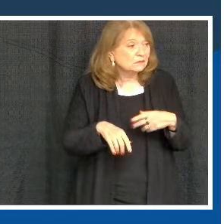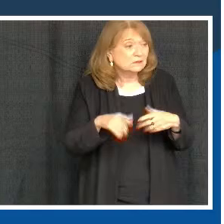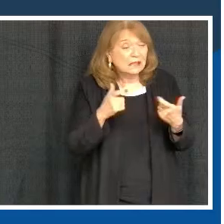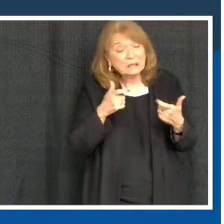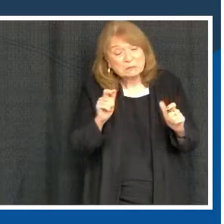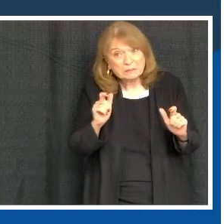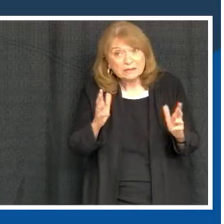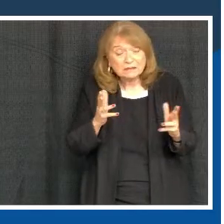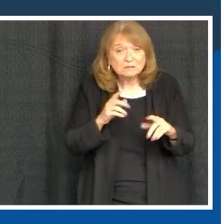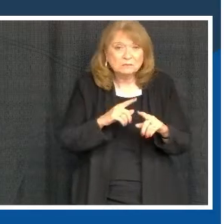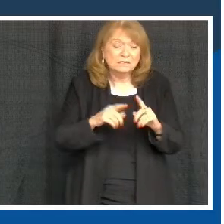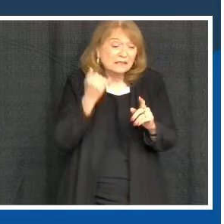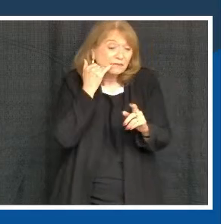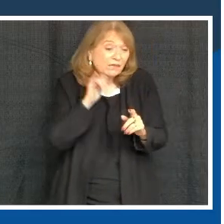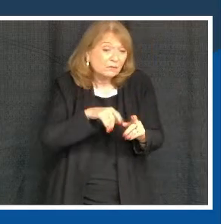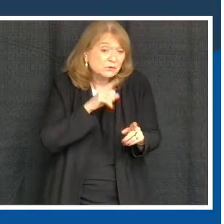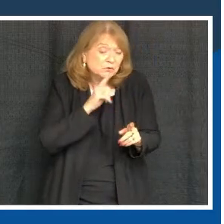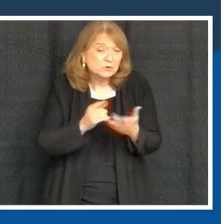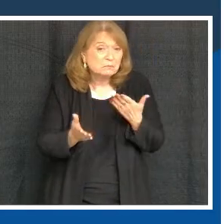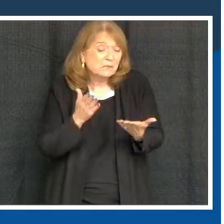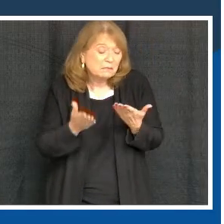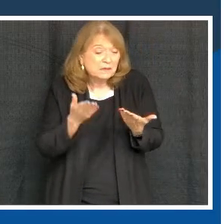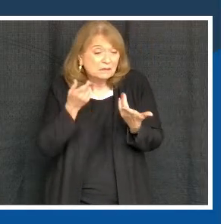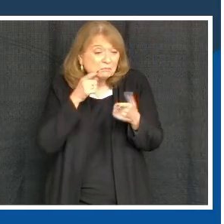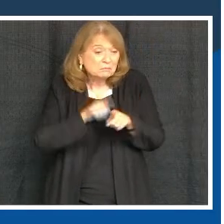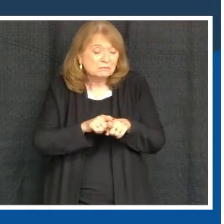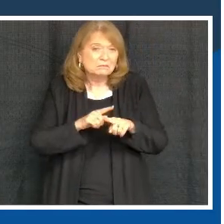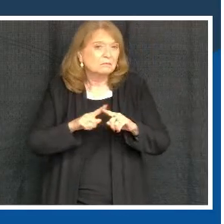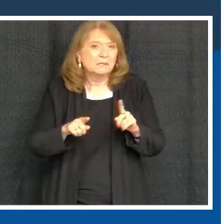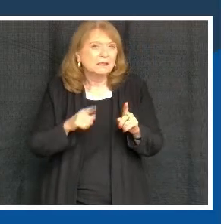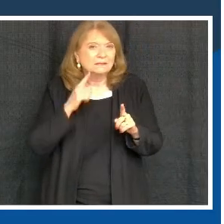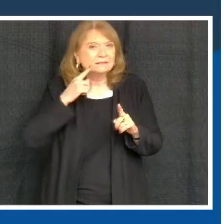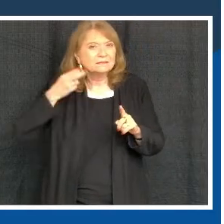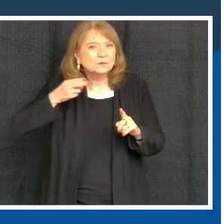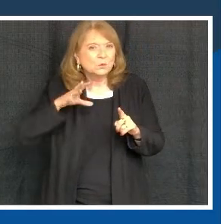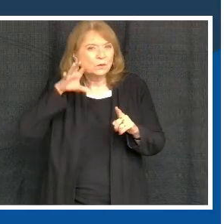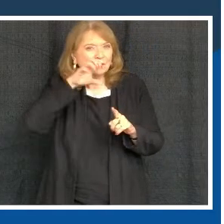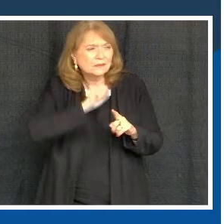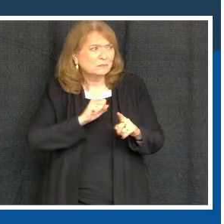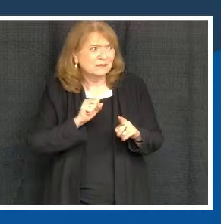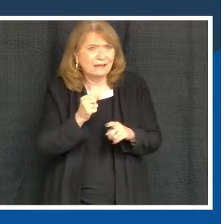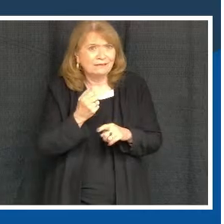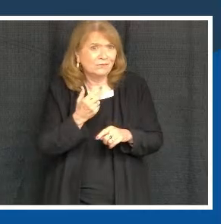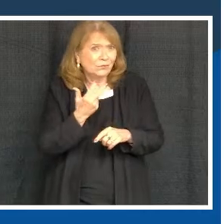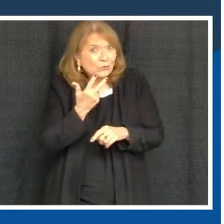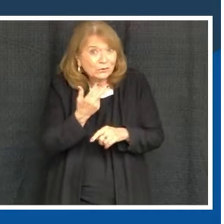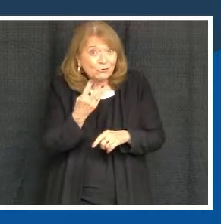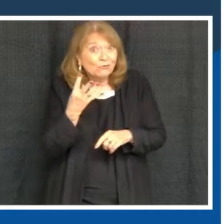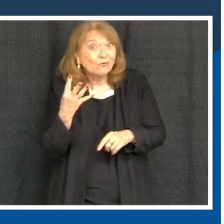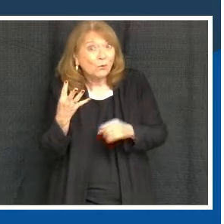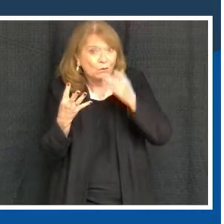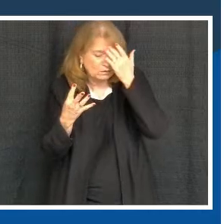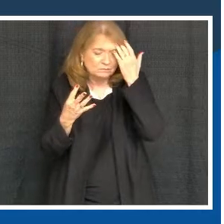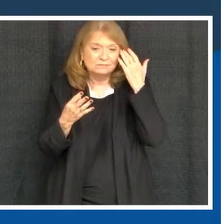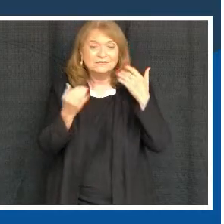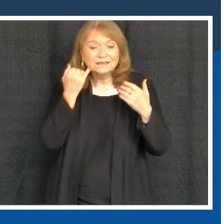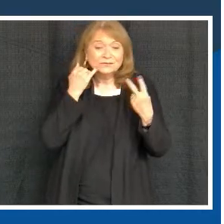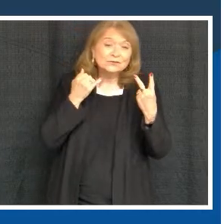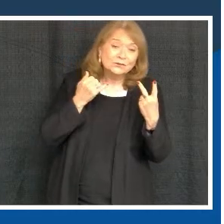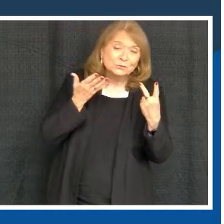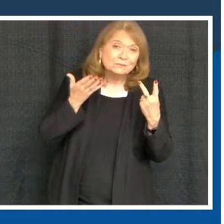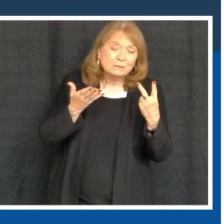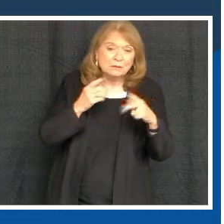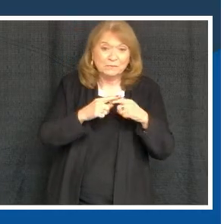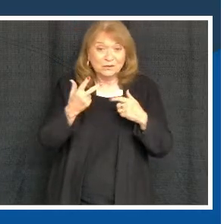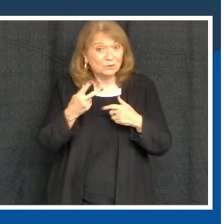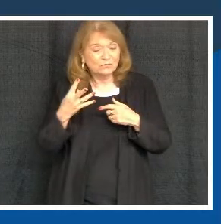be more agreeable to that. But again, I think the historical estimate is 3 or 4 lots for this lot. And just